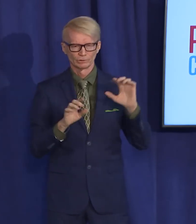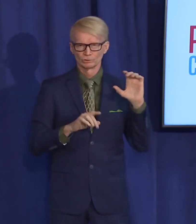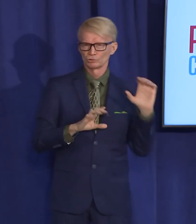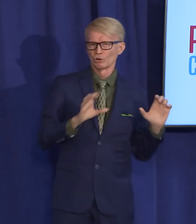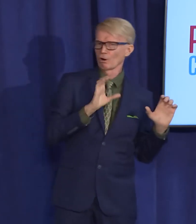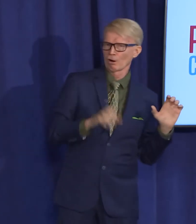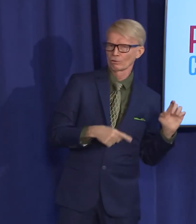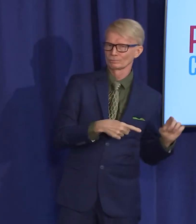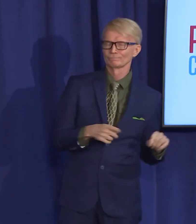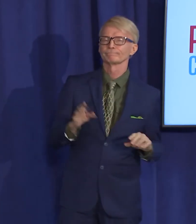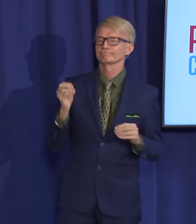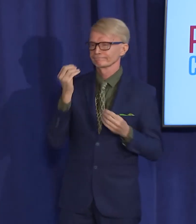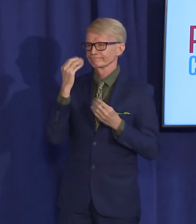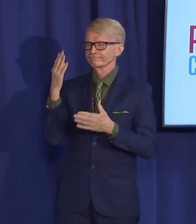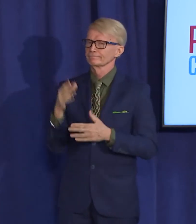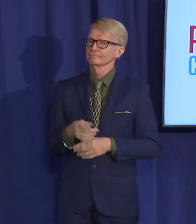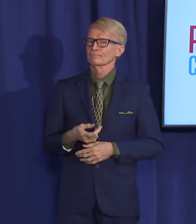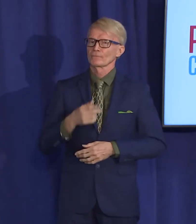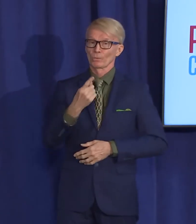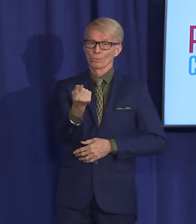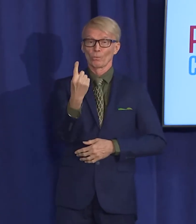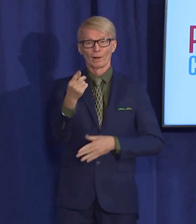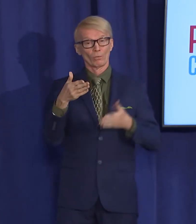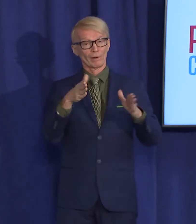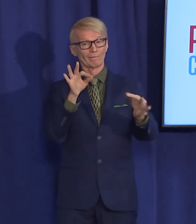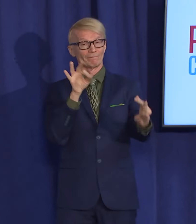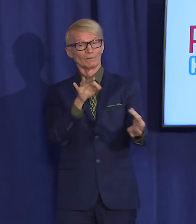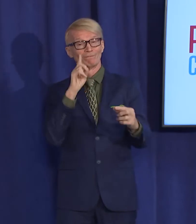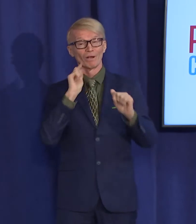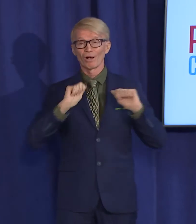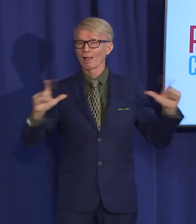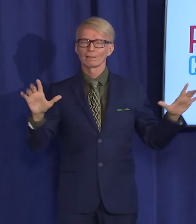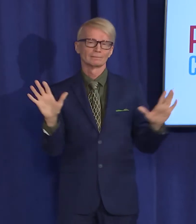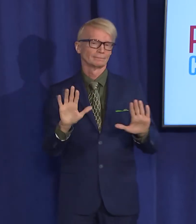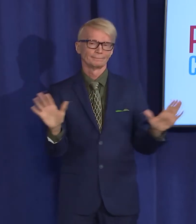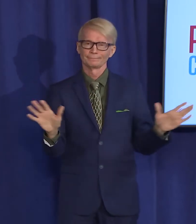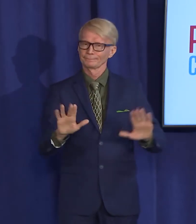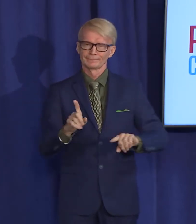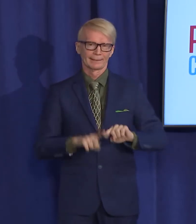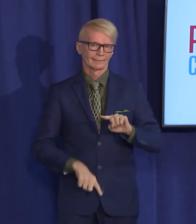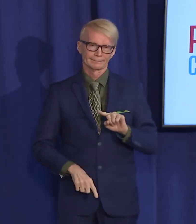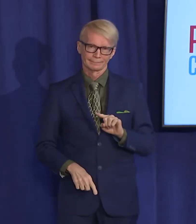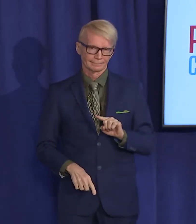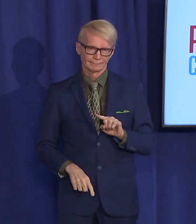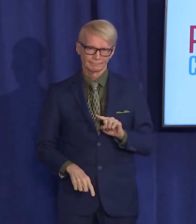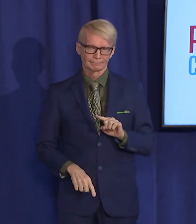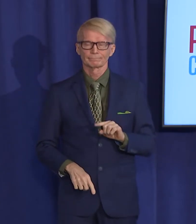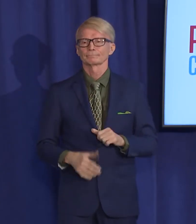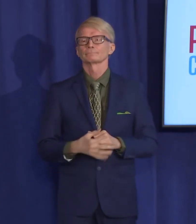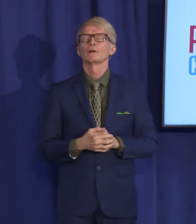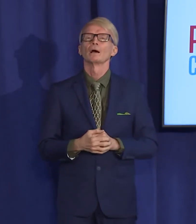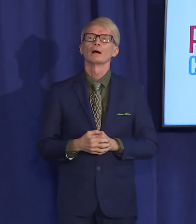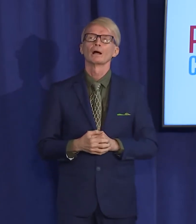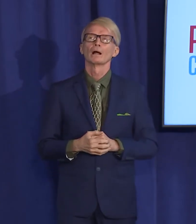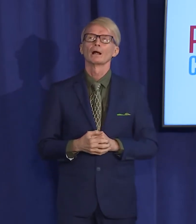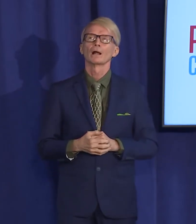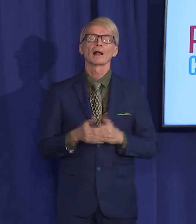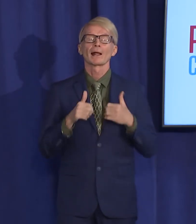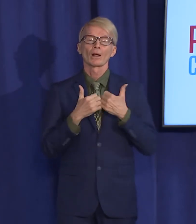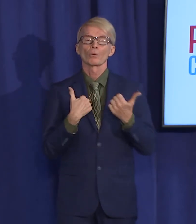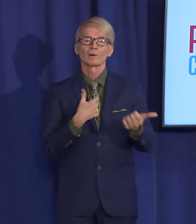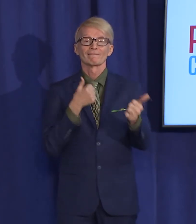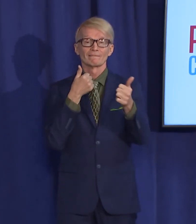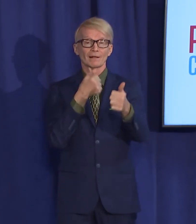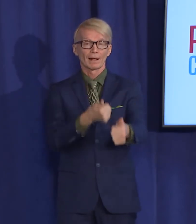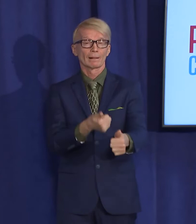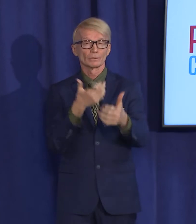one right way to do COVID vaccination prioritization. The way that we are going here